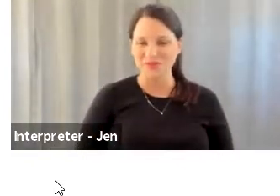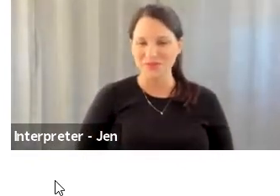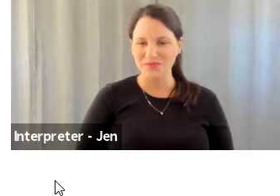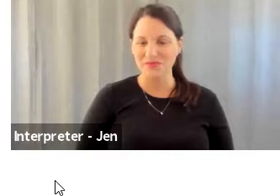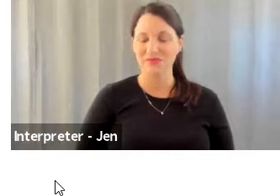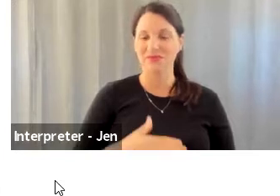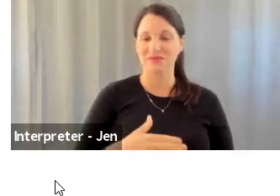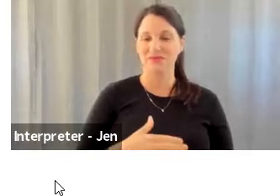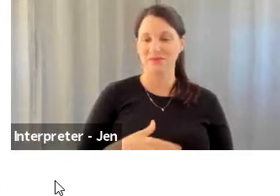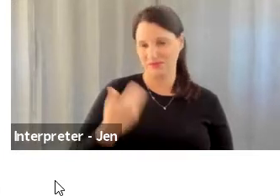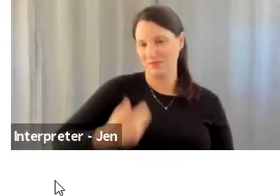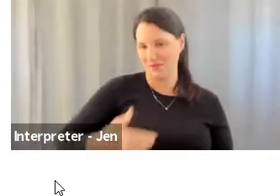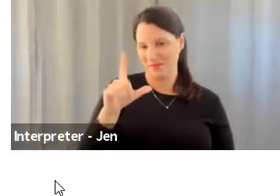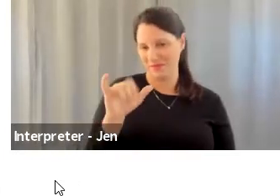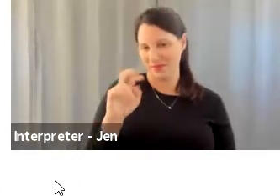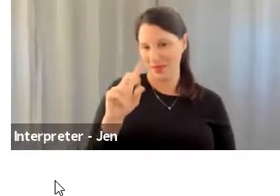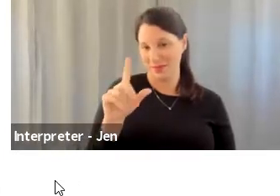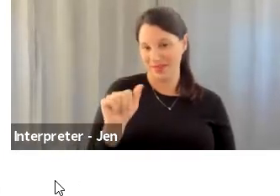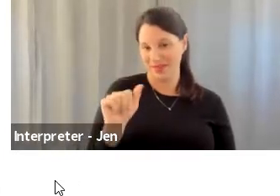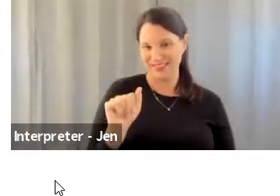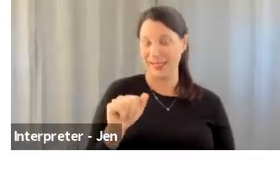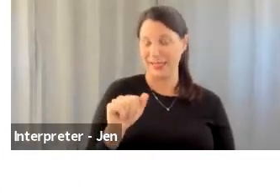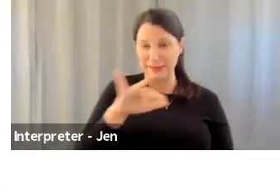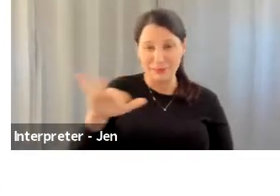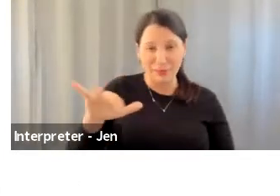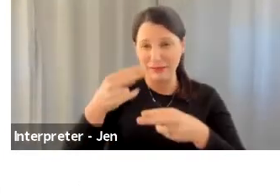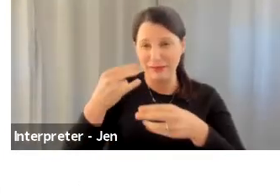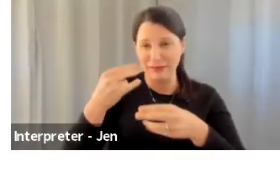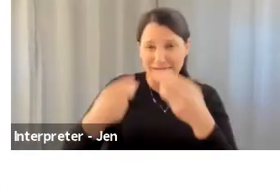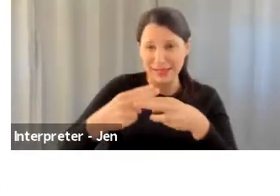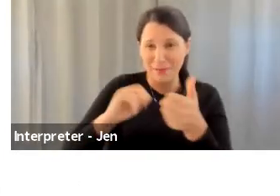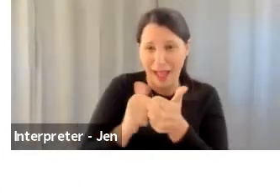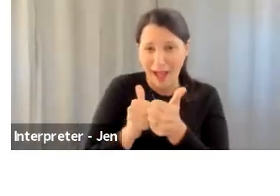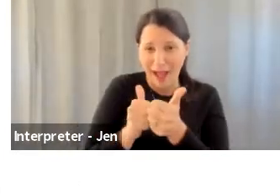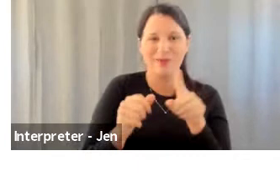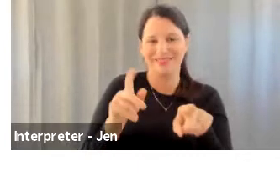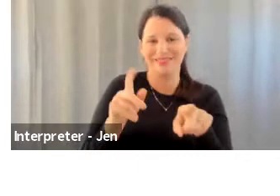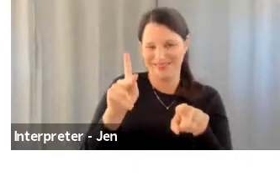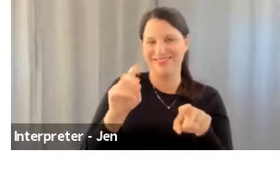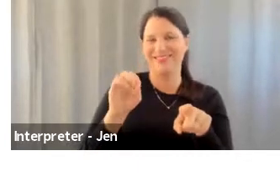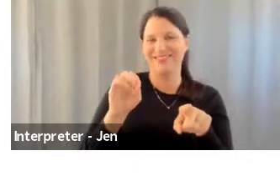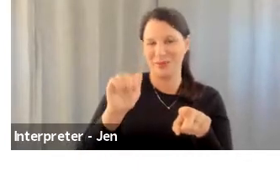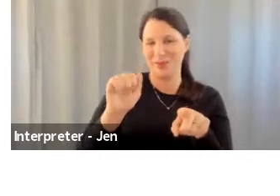name is Linda Kawashigawa. That's how you spell my name. I always like to put it up because I know it's long.